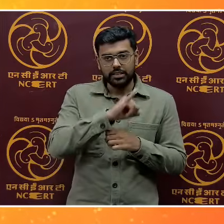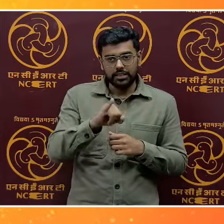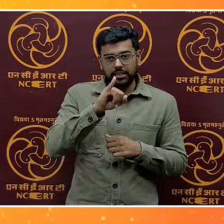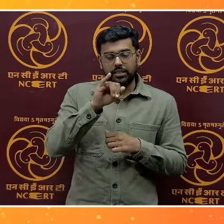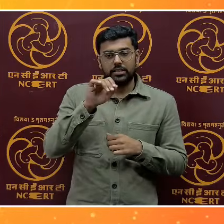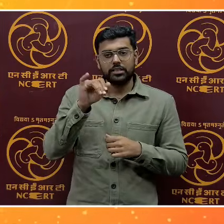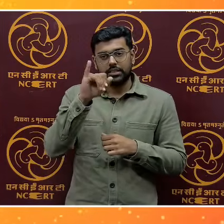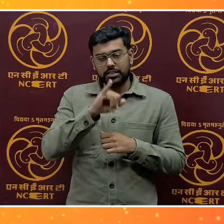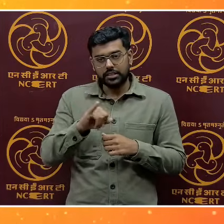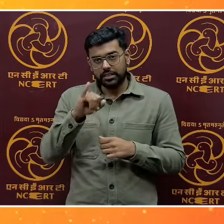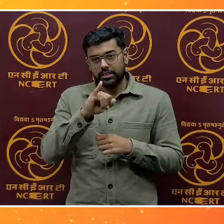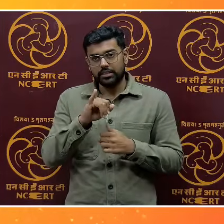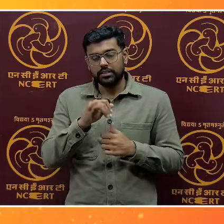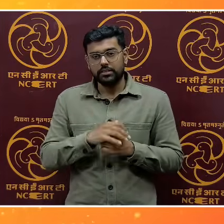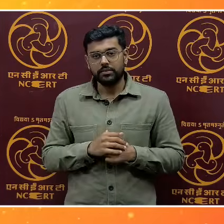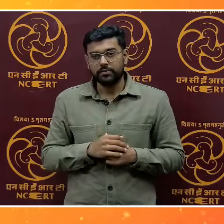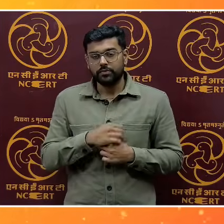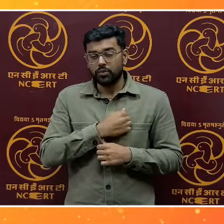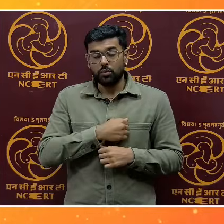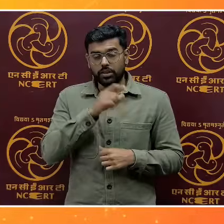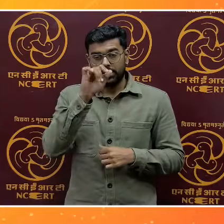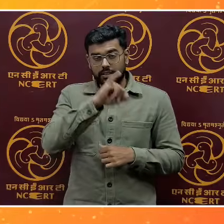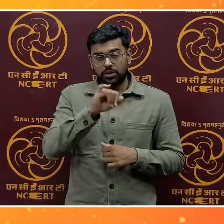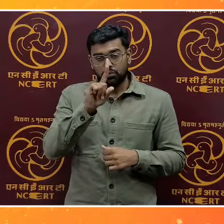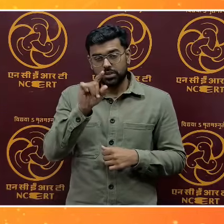616. So,